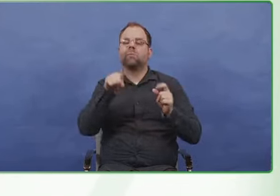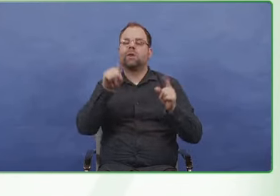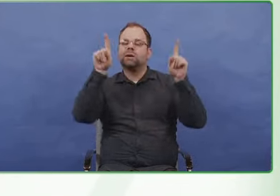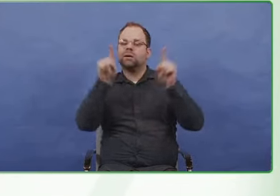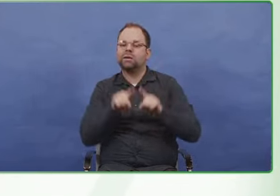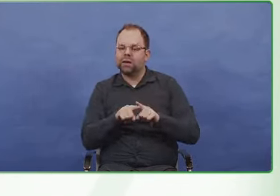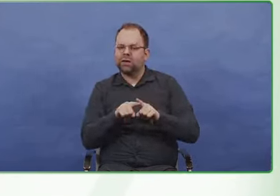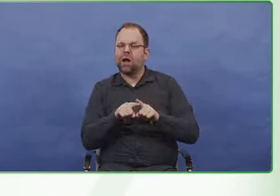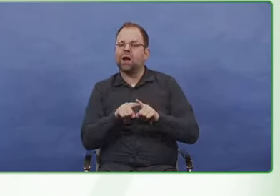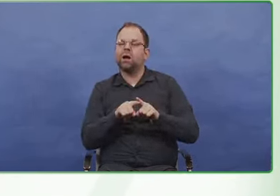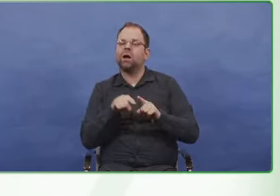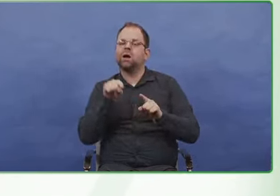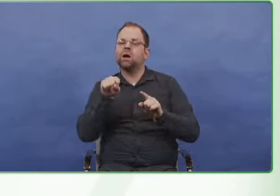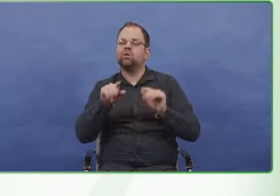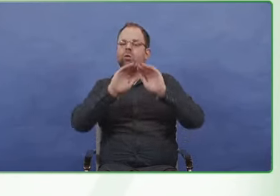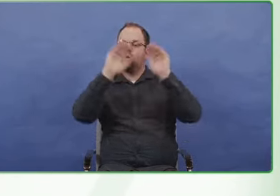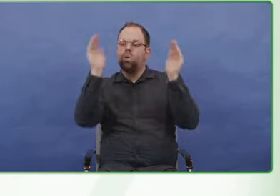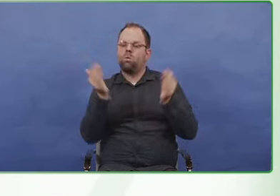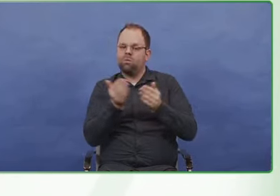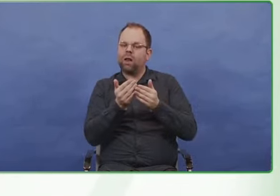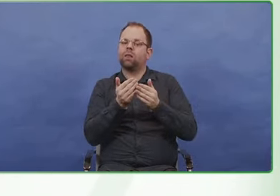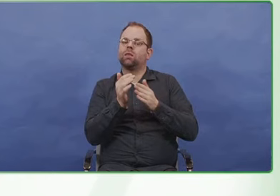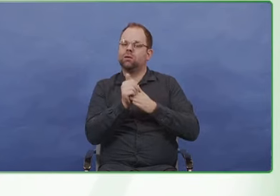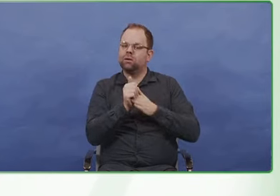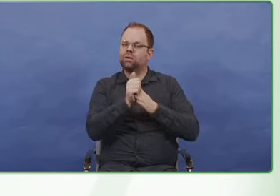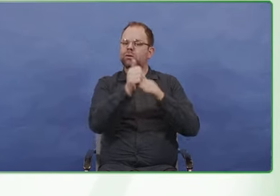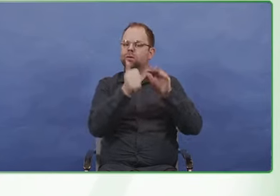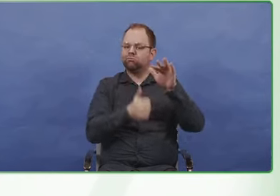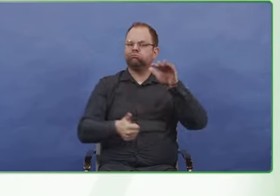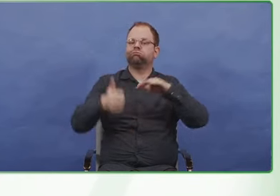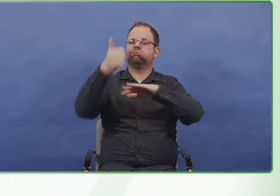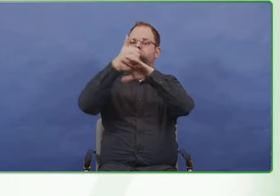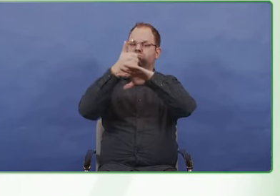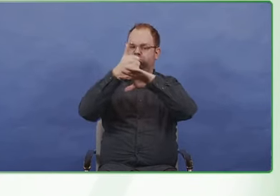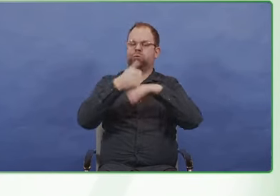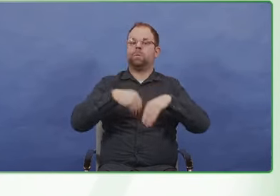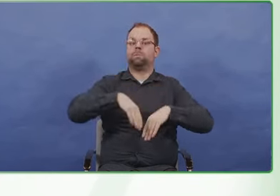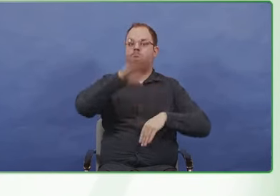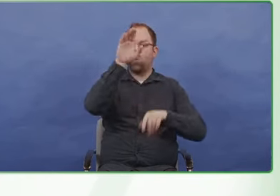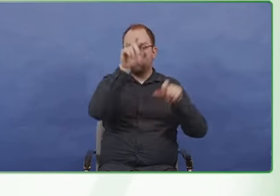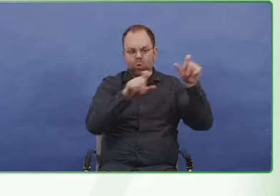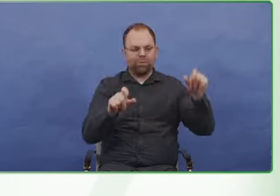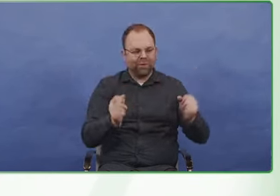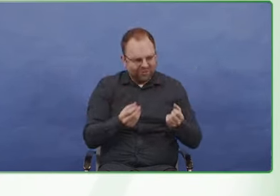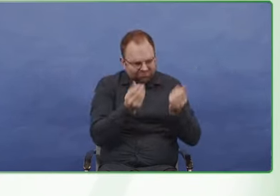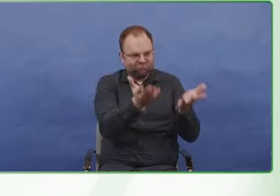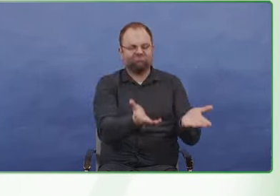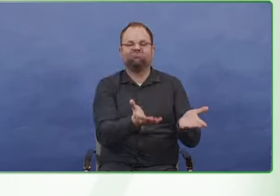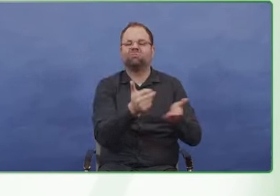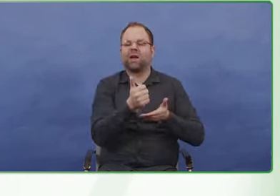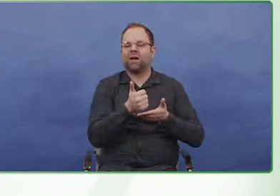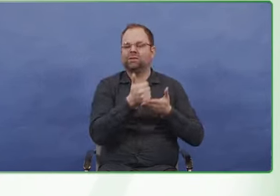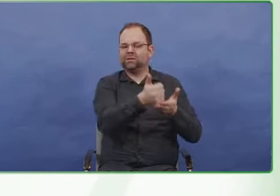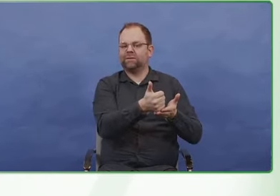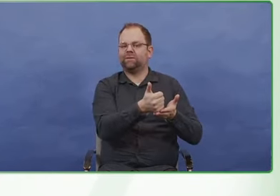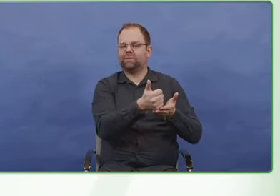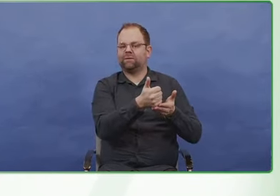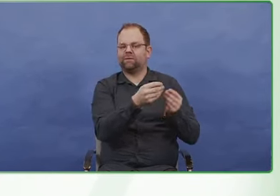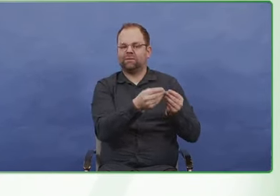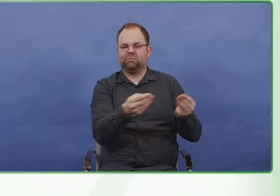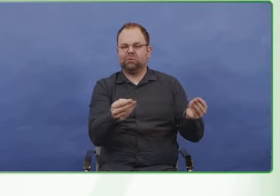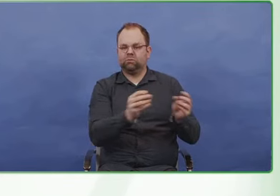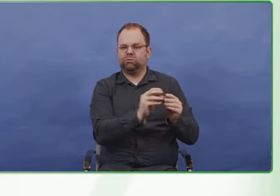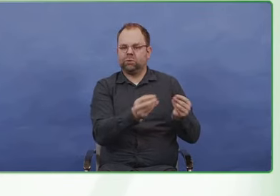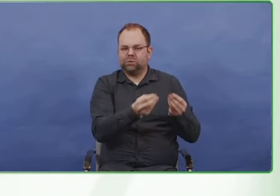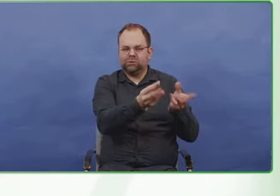assistive technology coverage. We have identified about 19 priority action points, and also we have mapped the stakeholders in India at the national